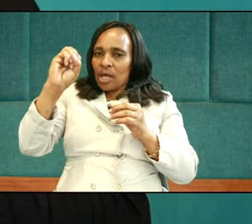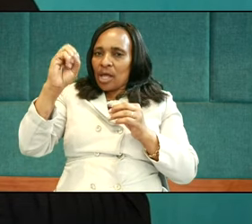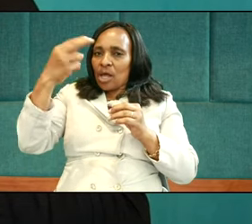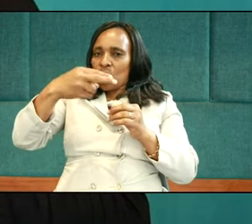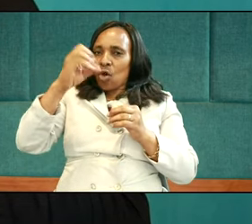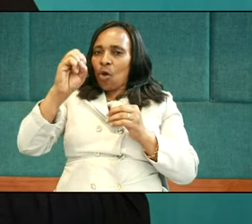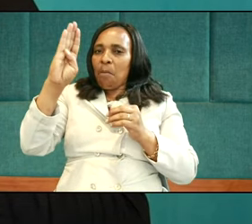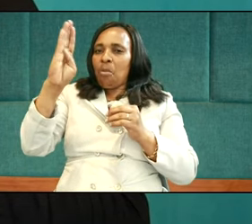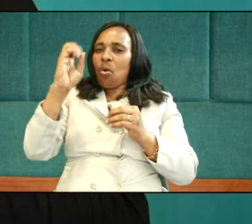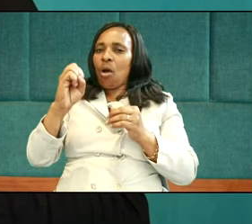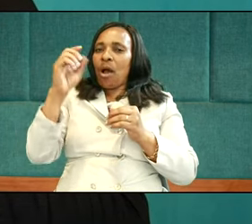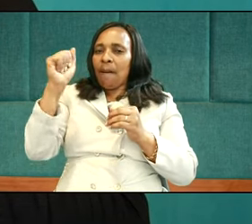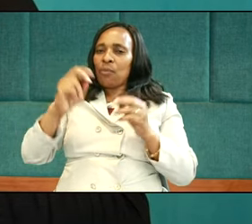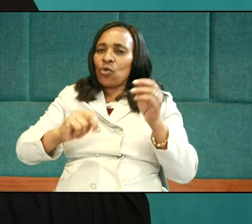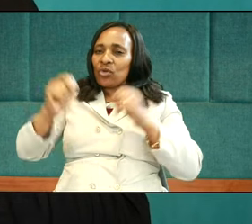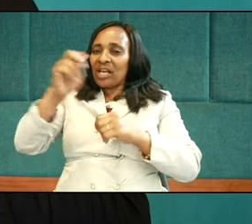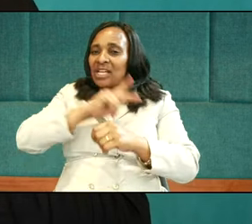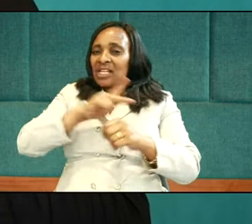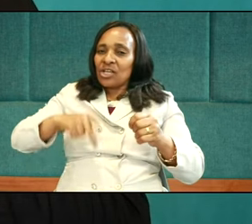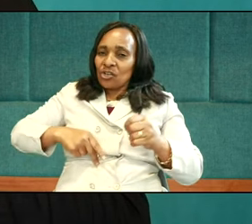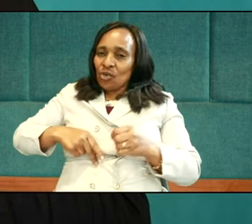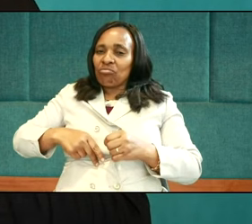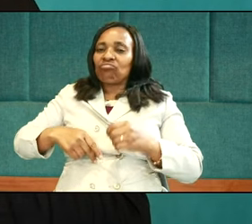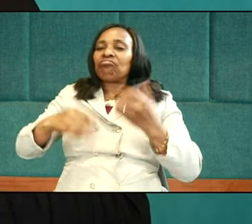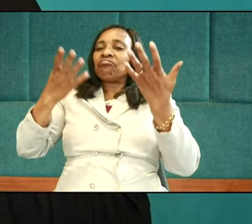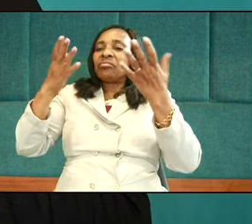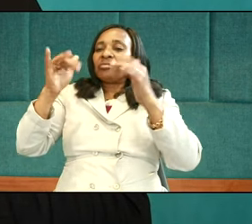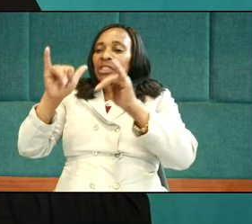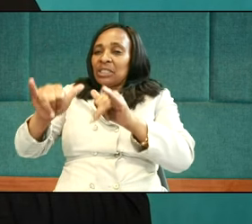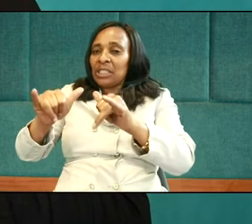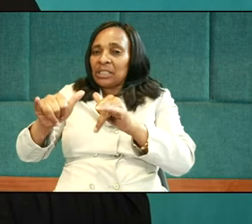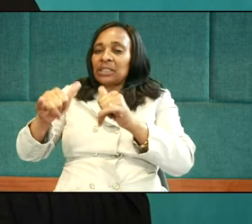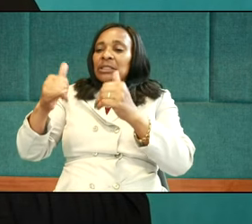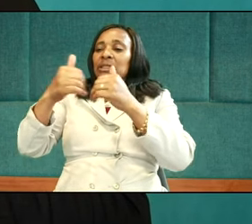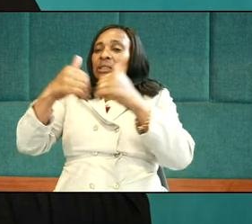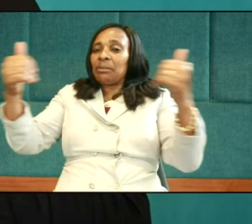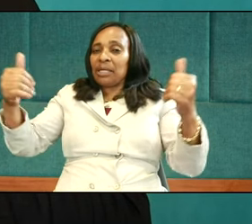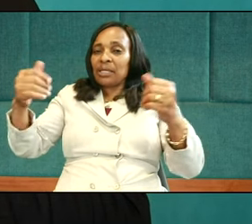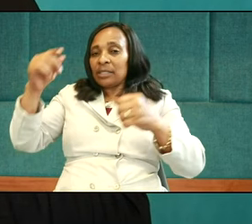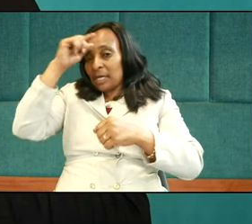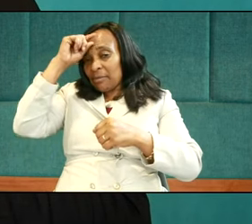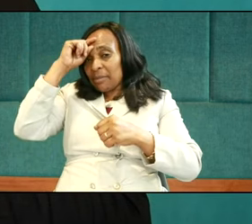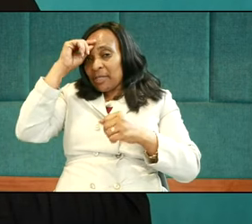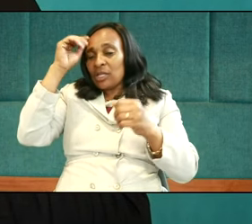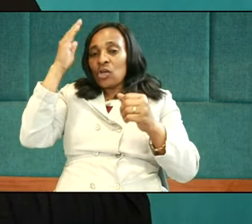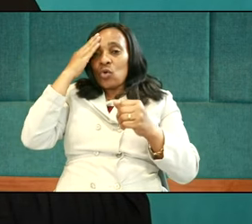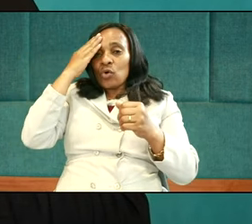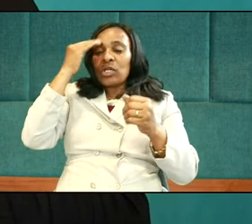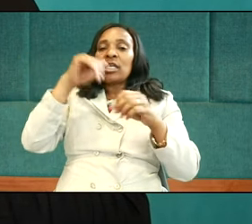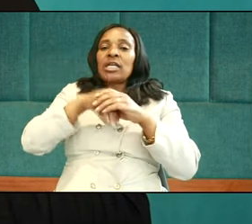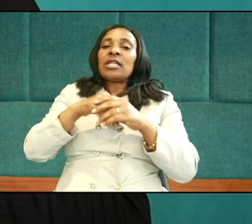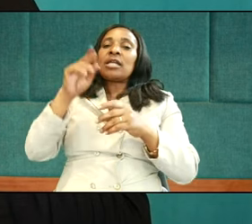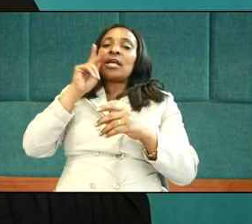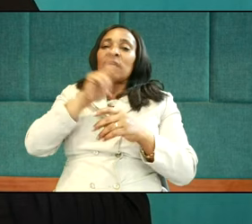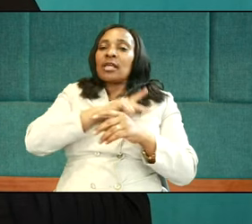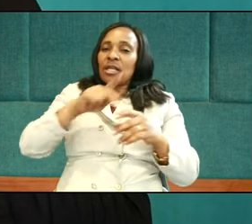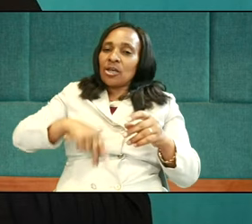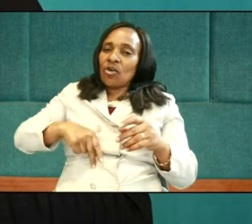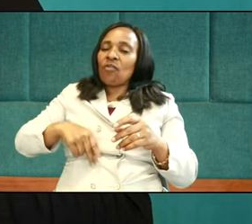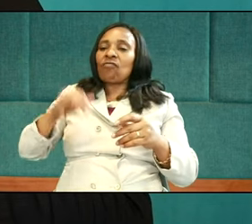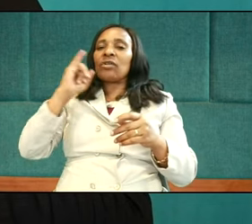northern tribes formed and maintained a separate government known as the Kingdom of Israel, with Jeroboam as their